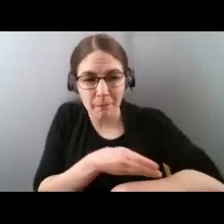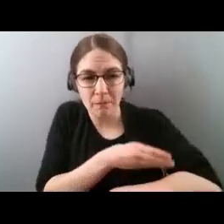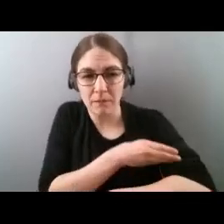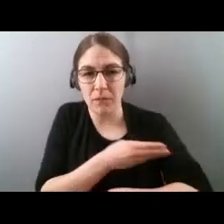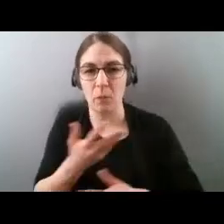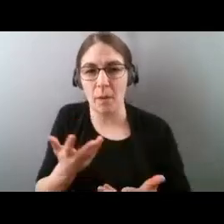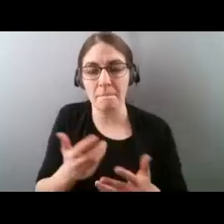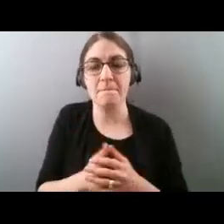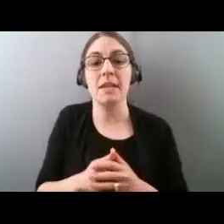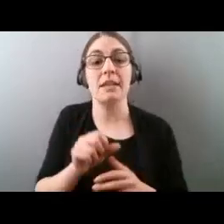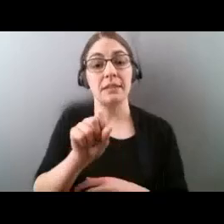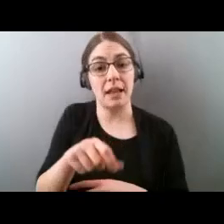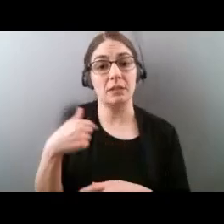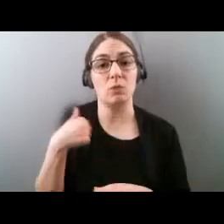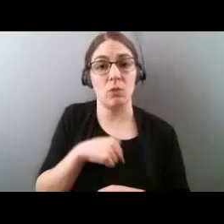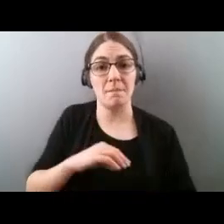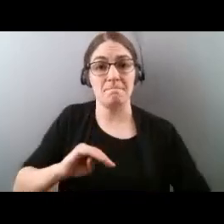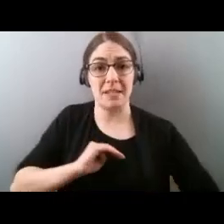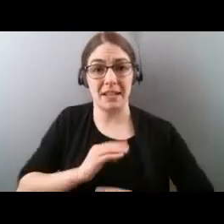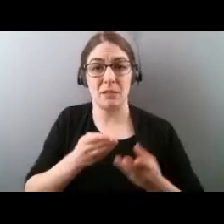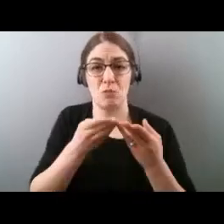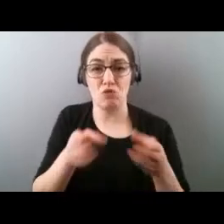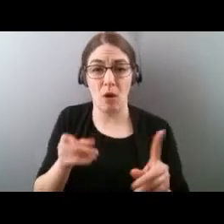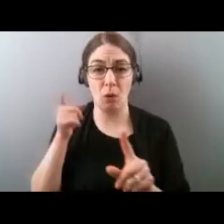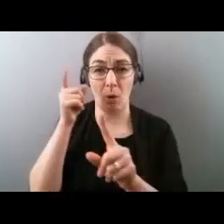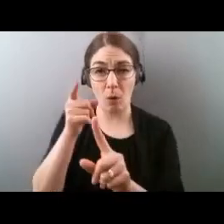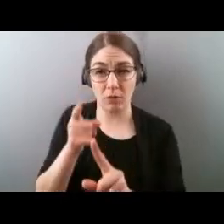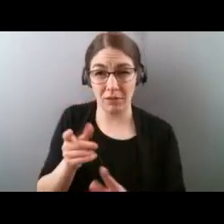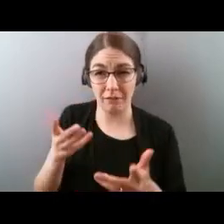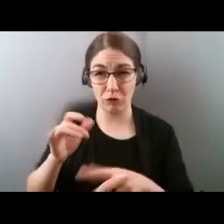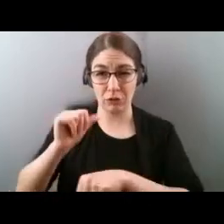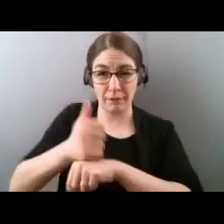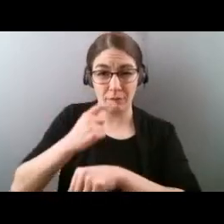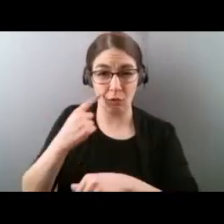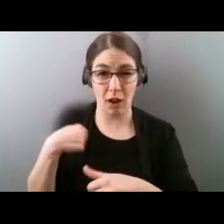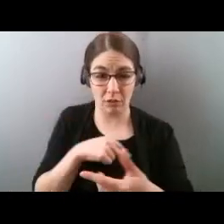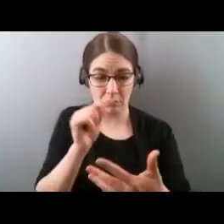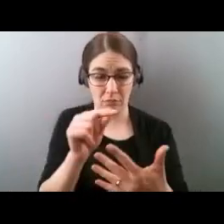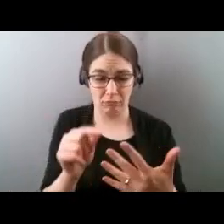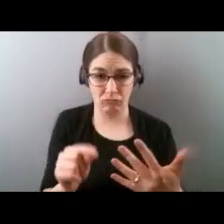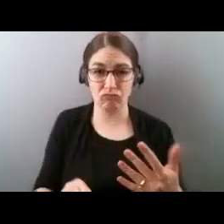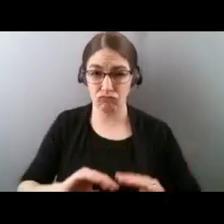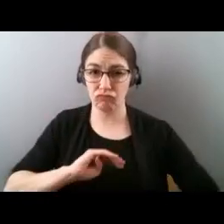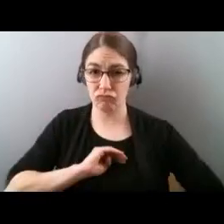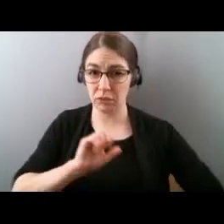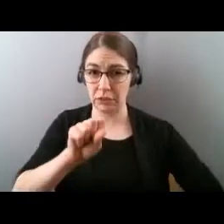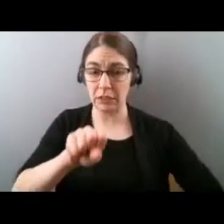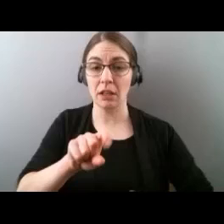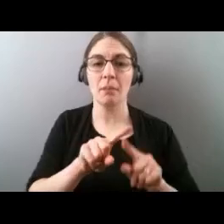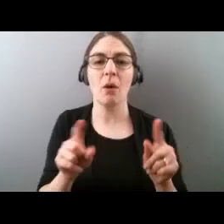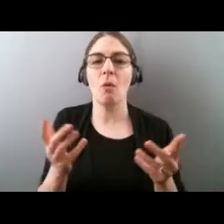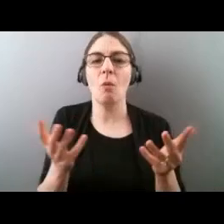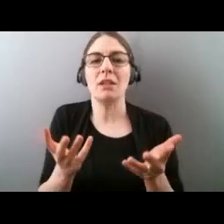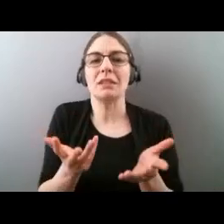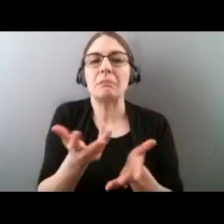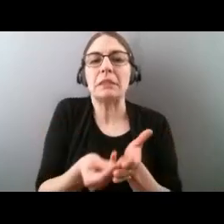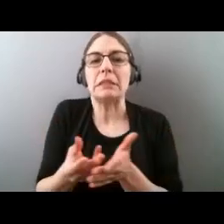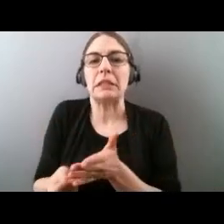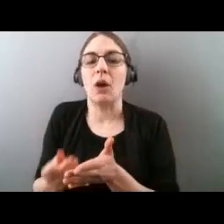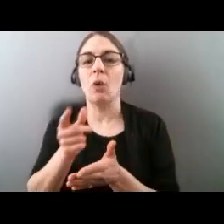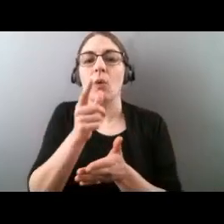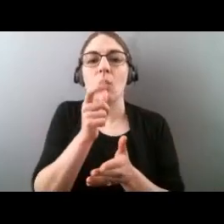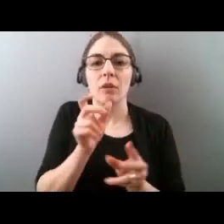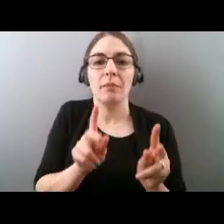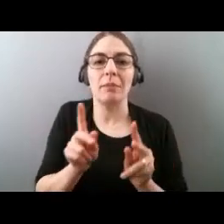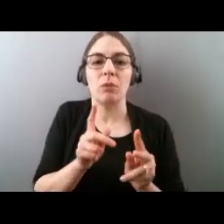are meeting these broad goals that are set out for us, but what are the things that are slipping through the cracks? Who are the people that are slipping